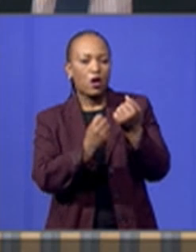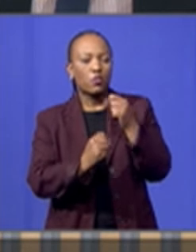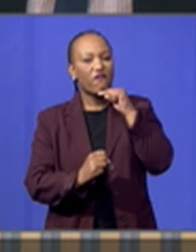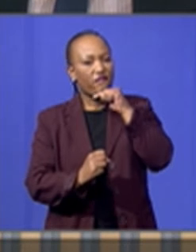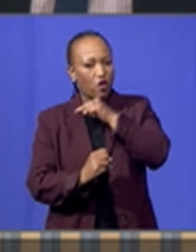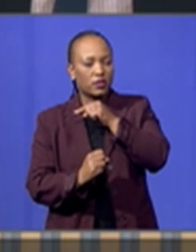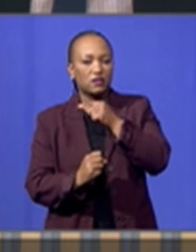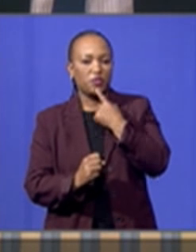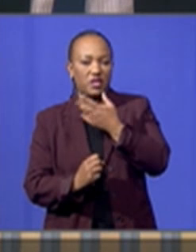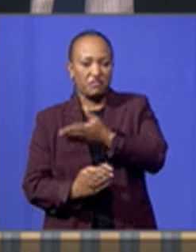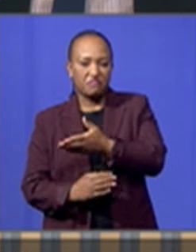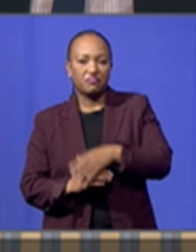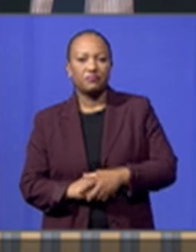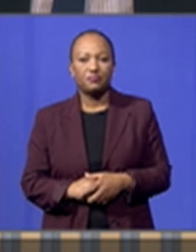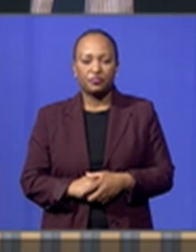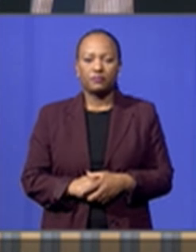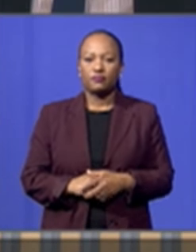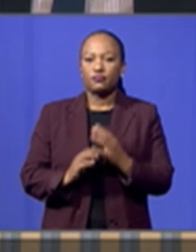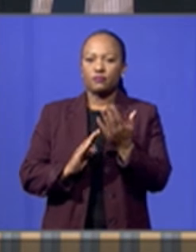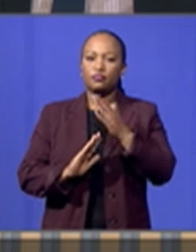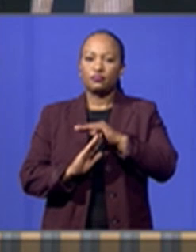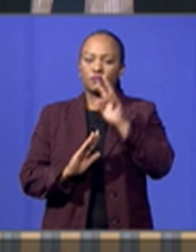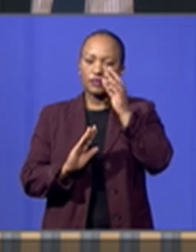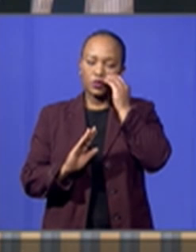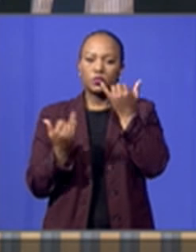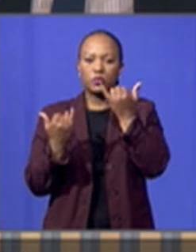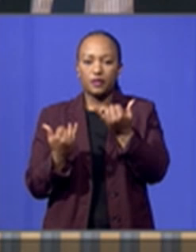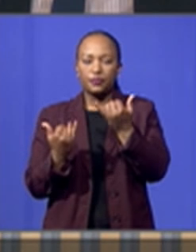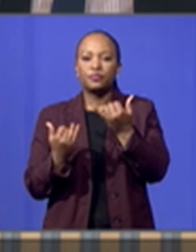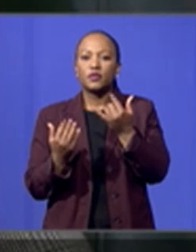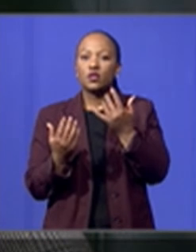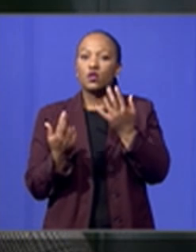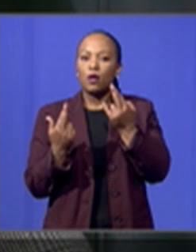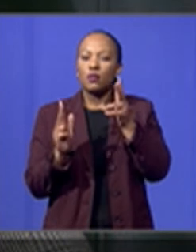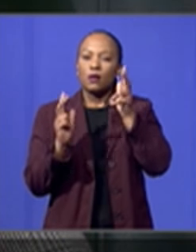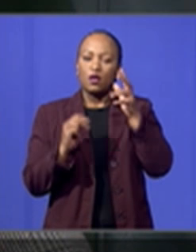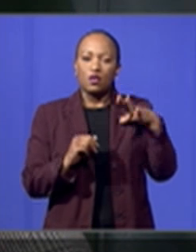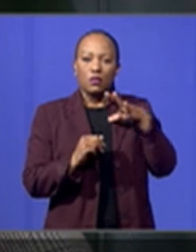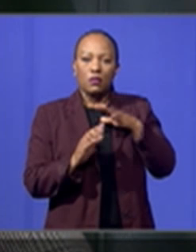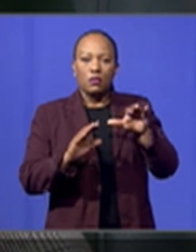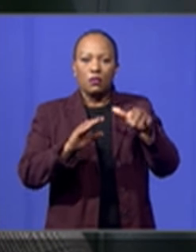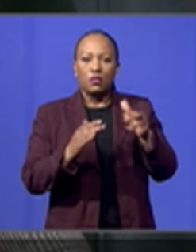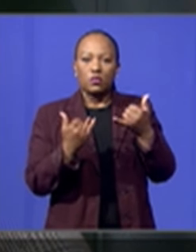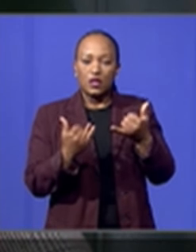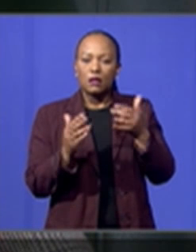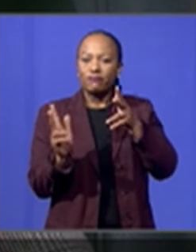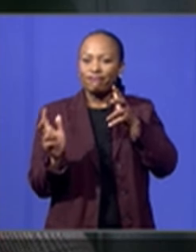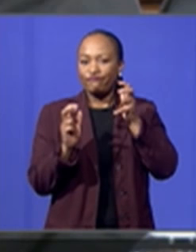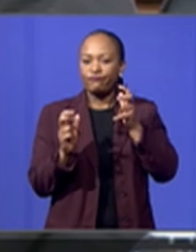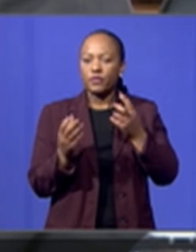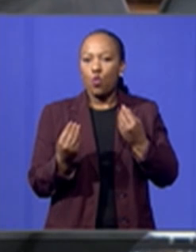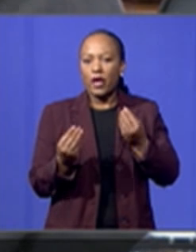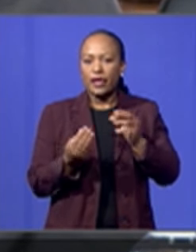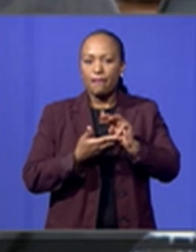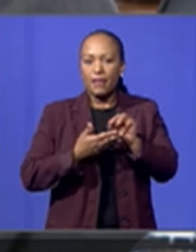fraudulent. Tsa di kwa setlhoe mo kgasong ya rona segong jono solofela go utlwa fa komishene ya Madlanga e tlhotse seno tse di teng tsa dipuisano